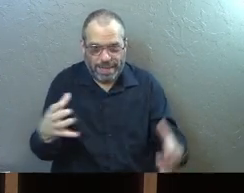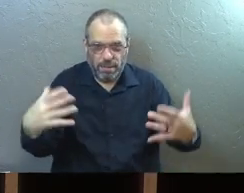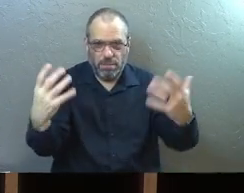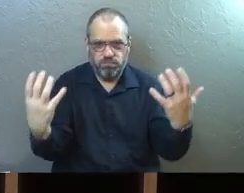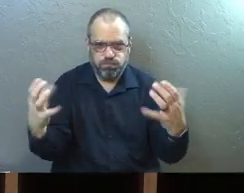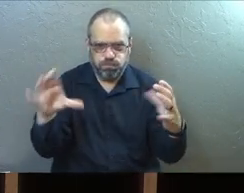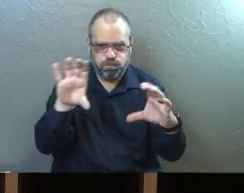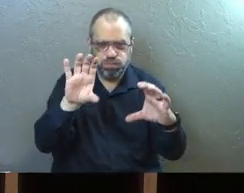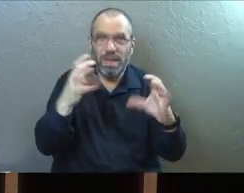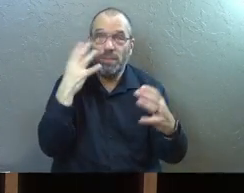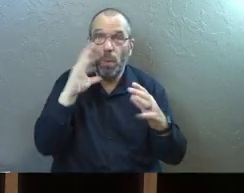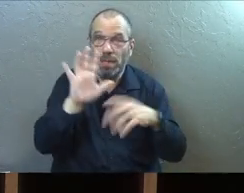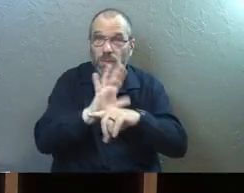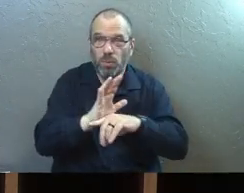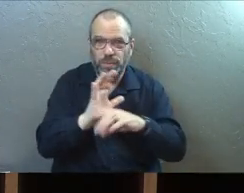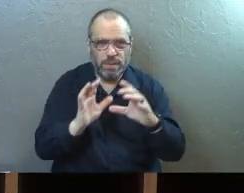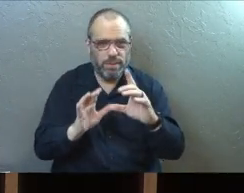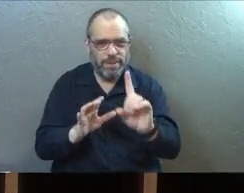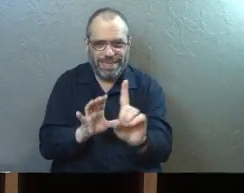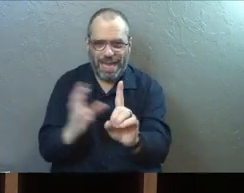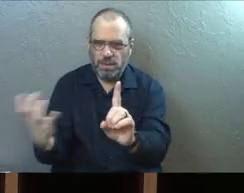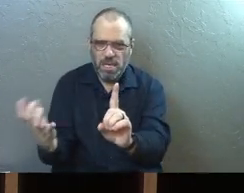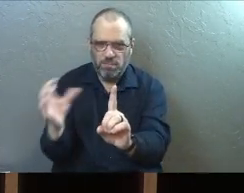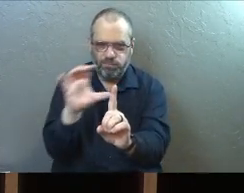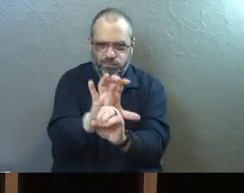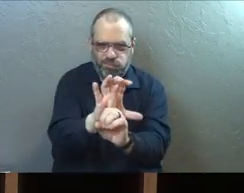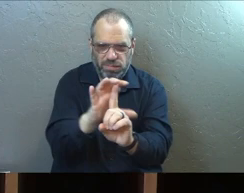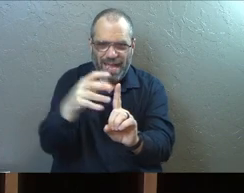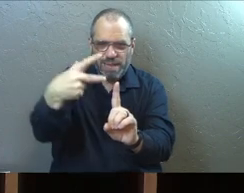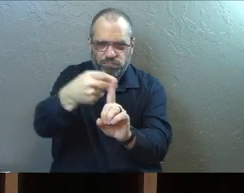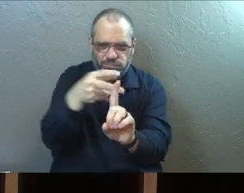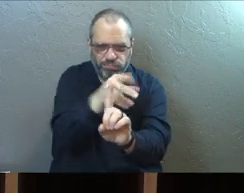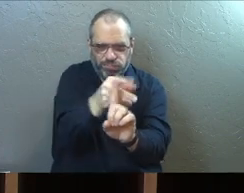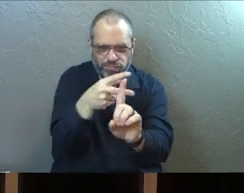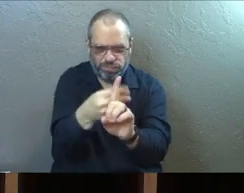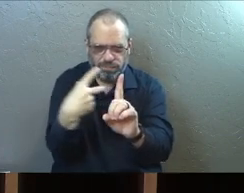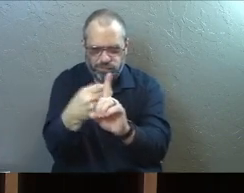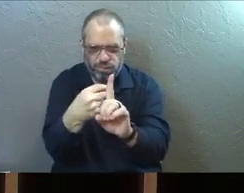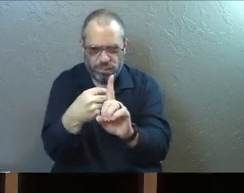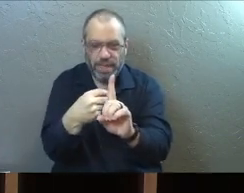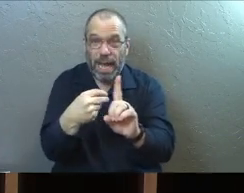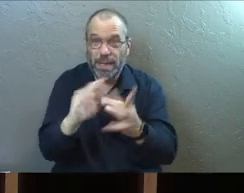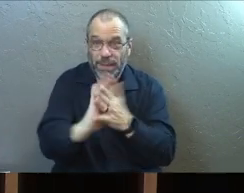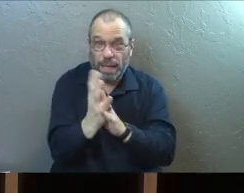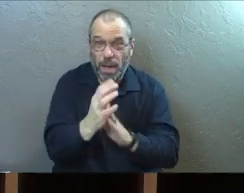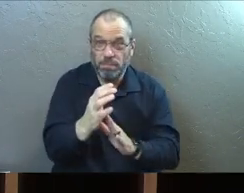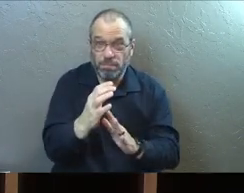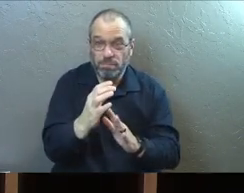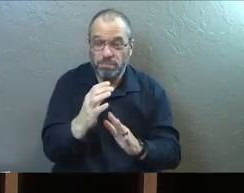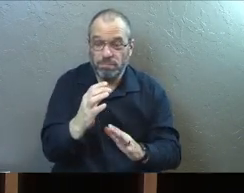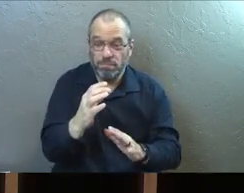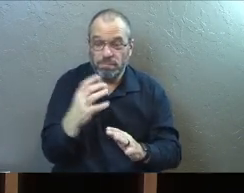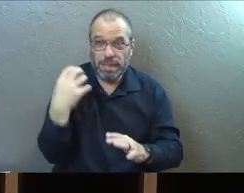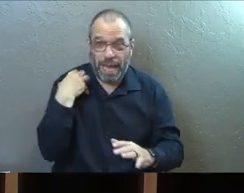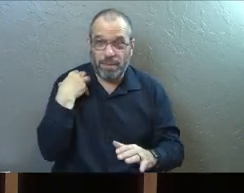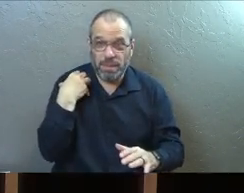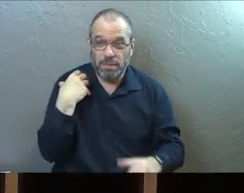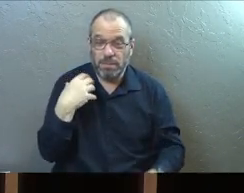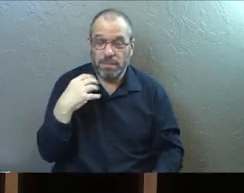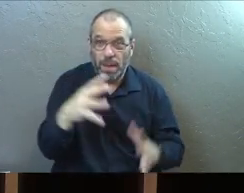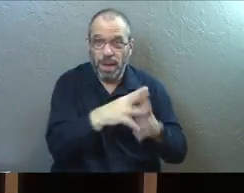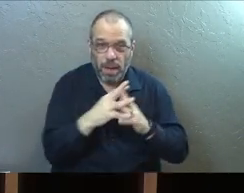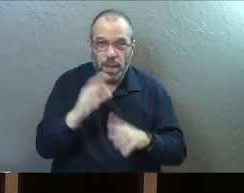super soldier, if you've seen the show. And he's going to become Captain America. But the crazy scientist that's involved, you kind of see his